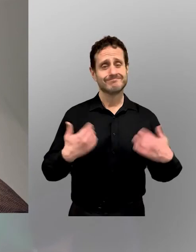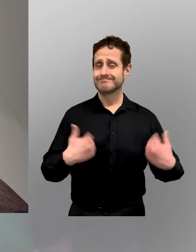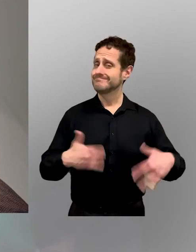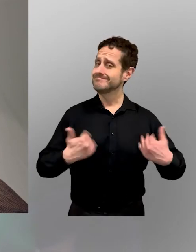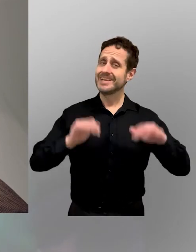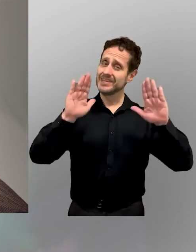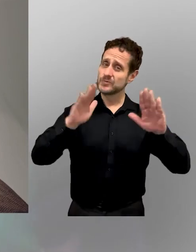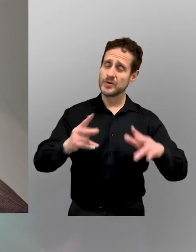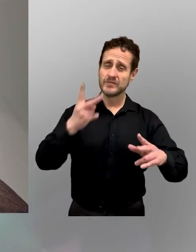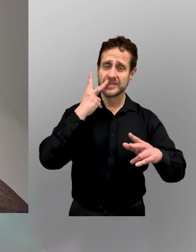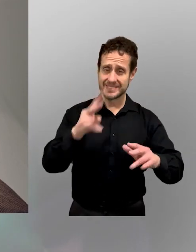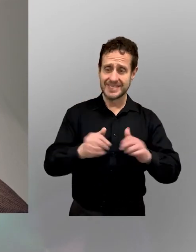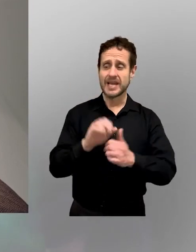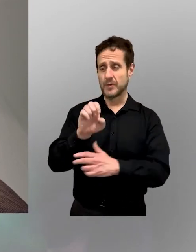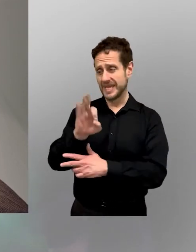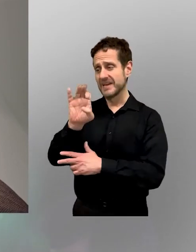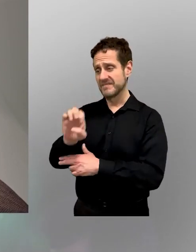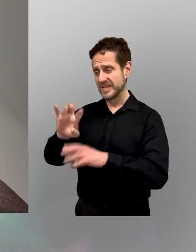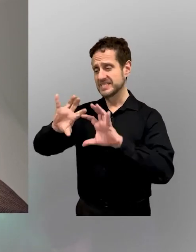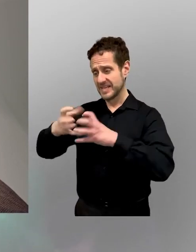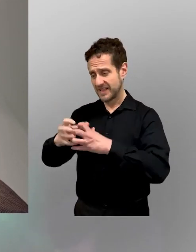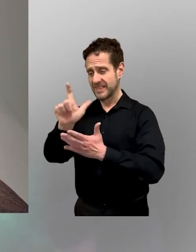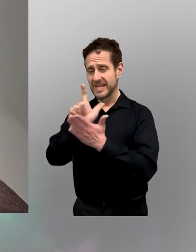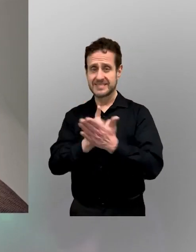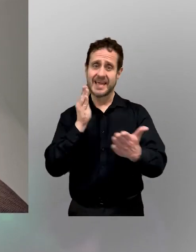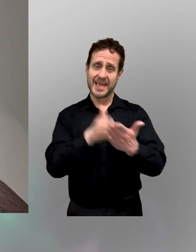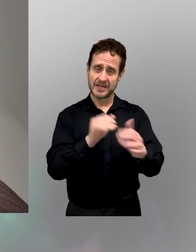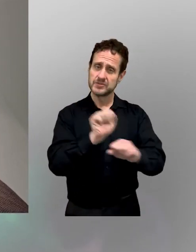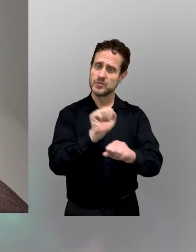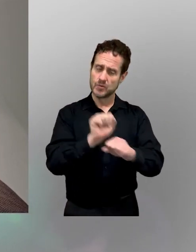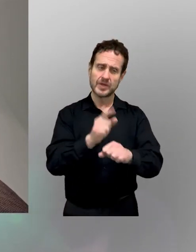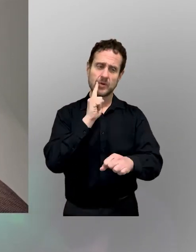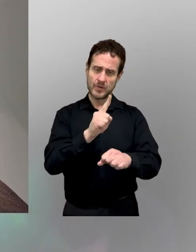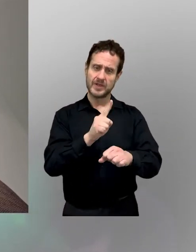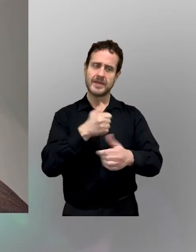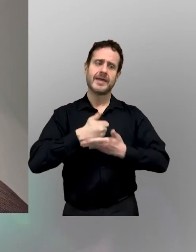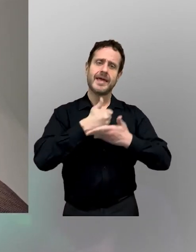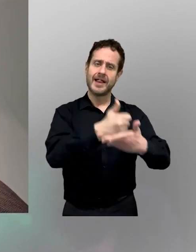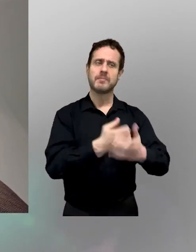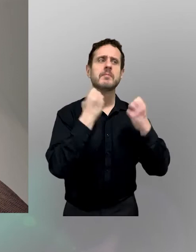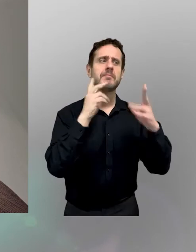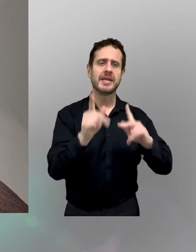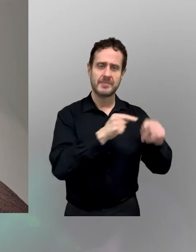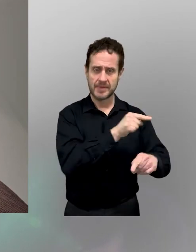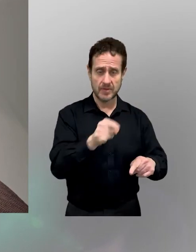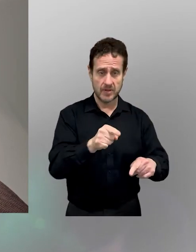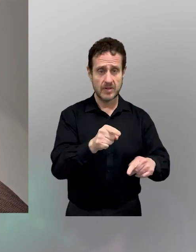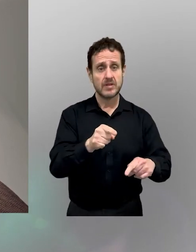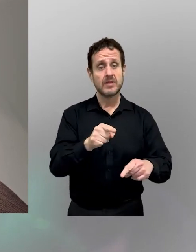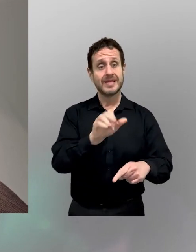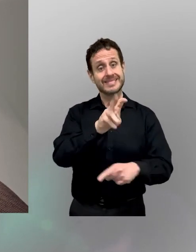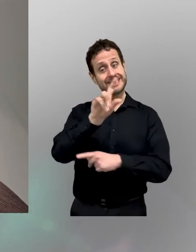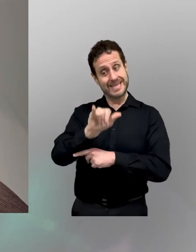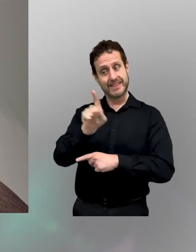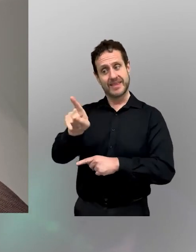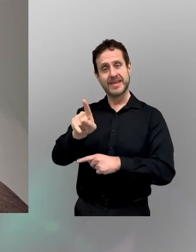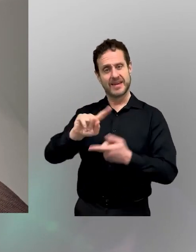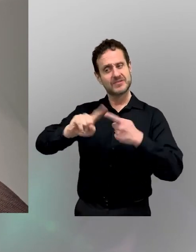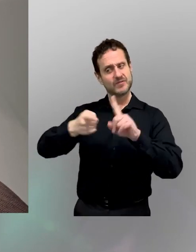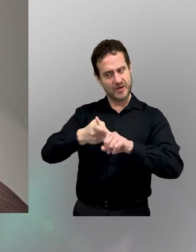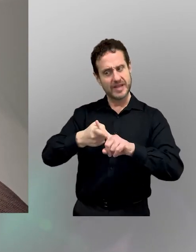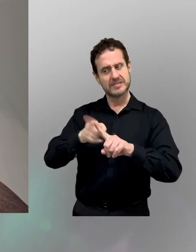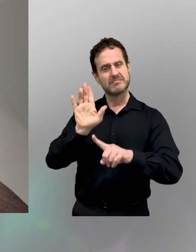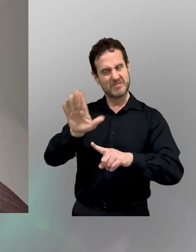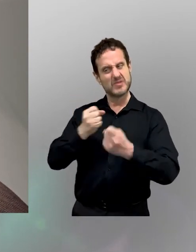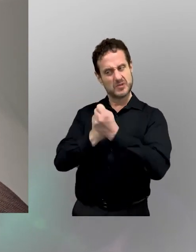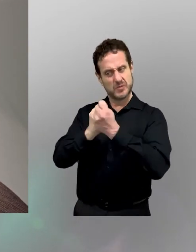It's great to see the impact that EFE's class action work can have on so many people. The support that Stanley and his peers have received